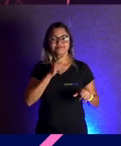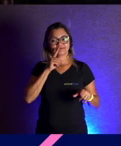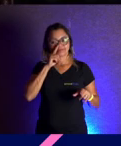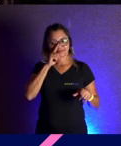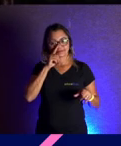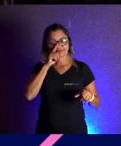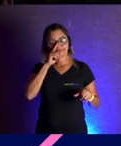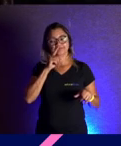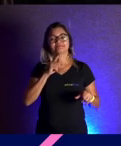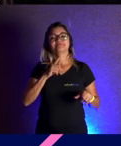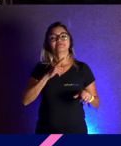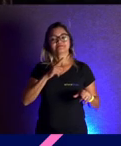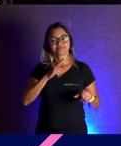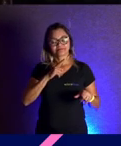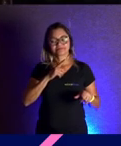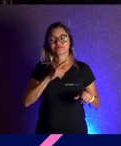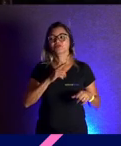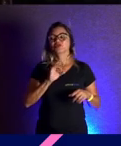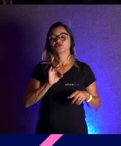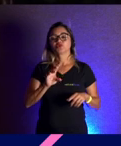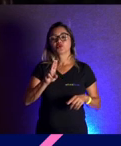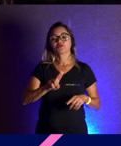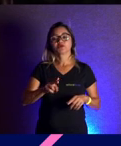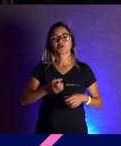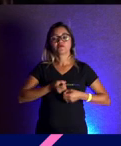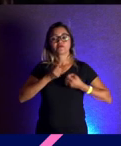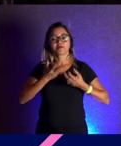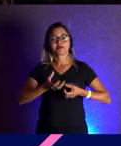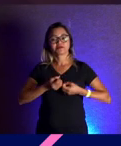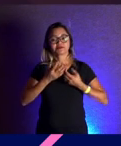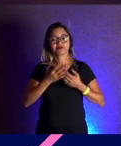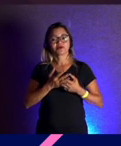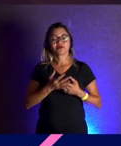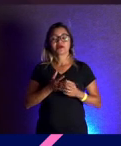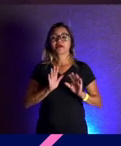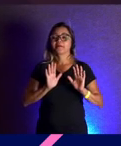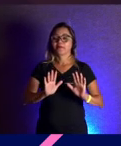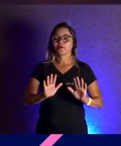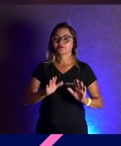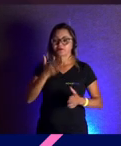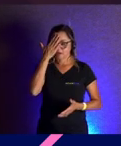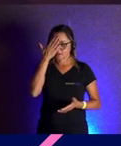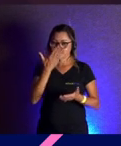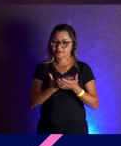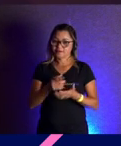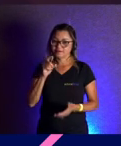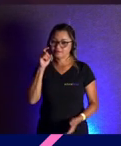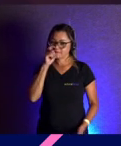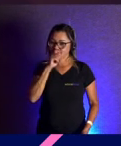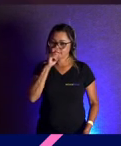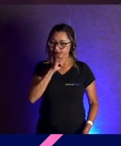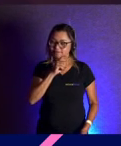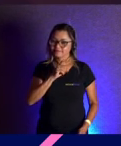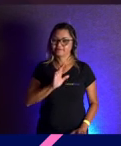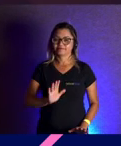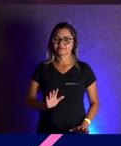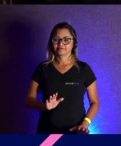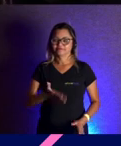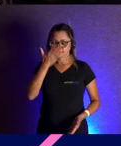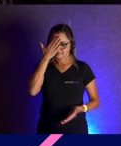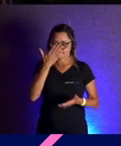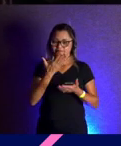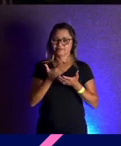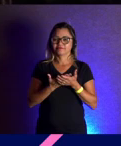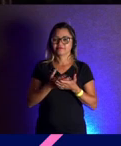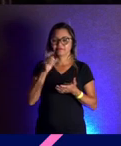face, if you just use data, is that you're believing a lie. You're not believing a lie because your data is false.